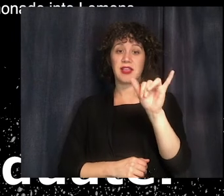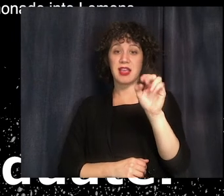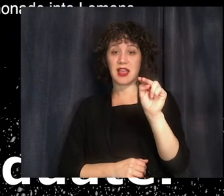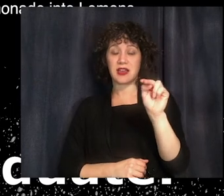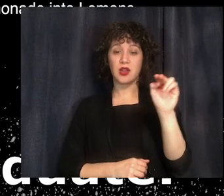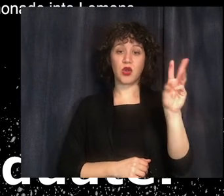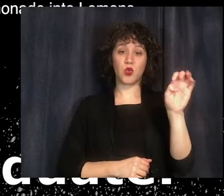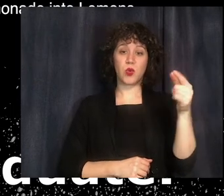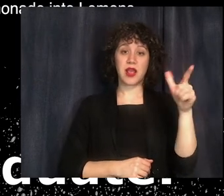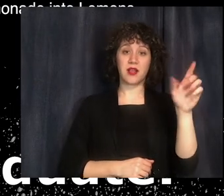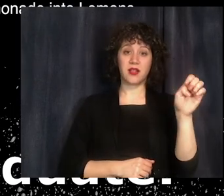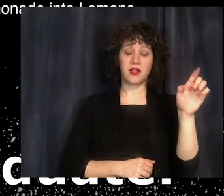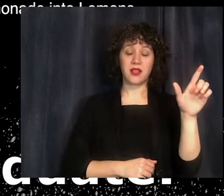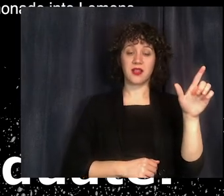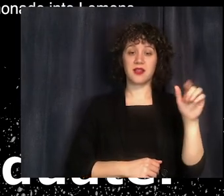Julianne Wagle.